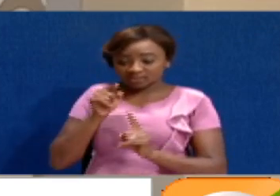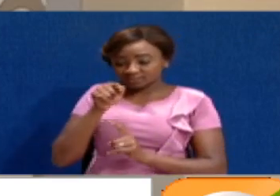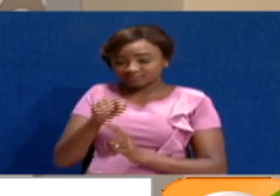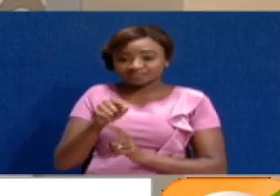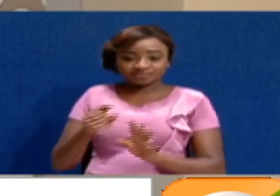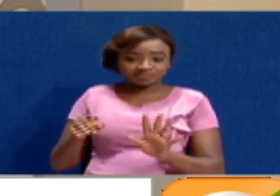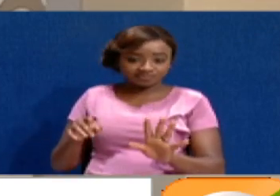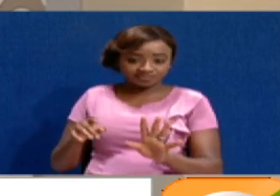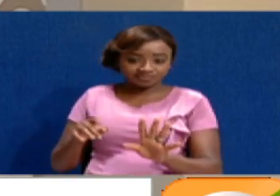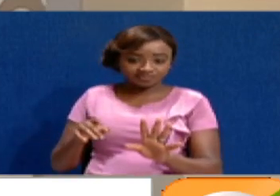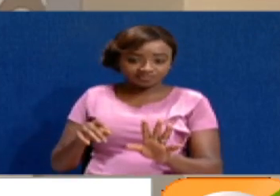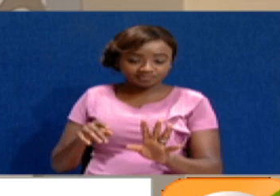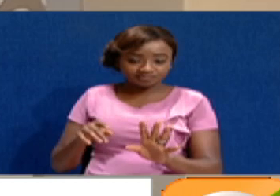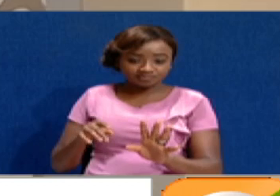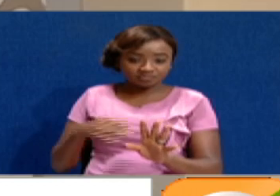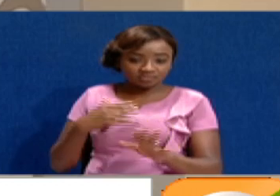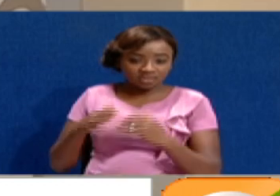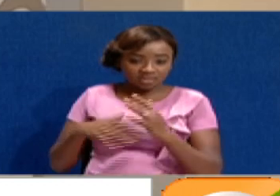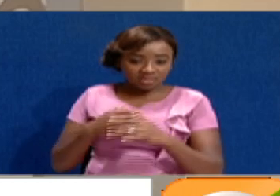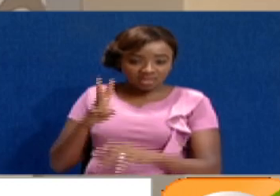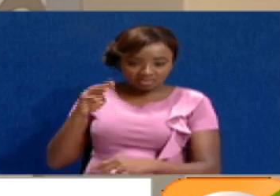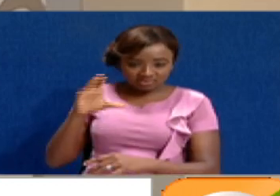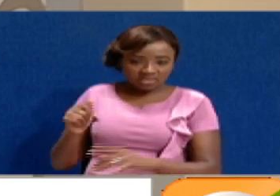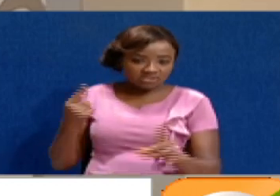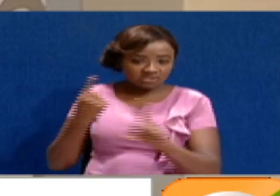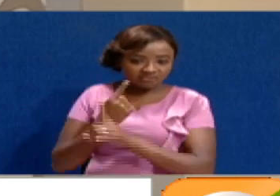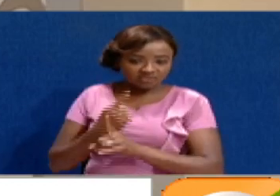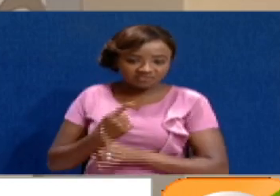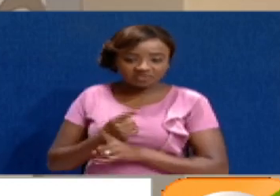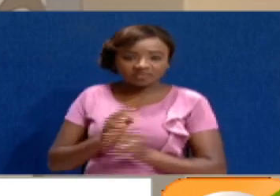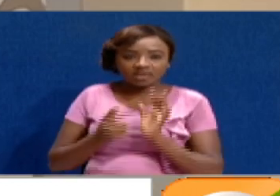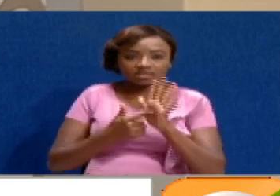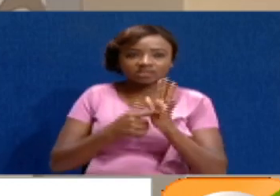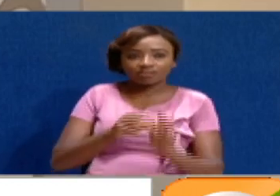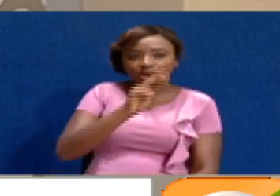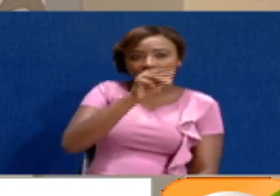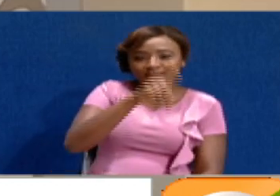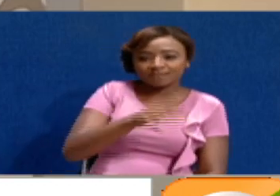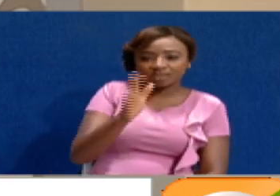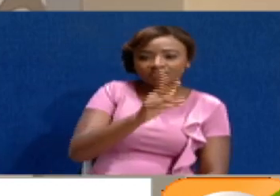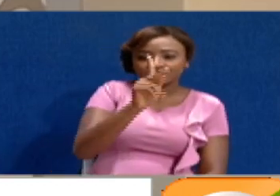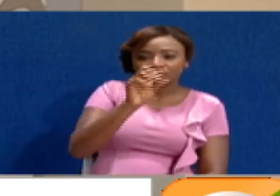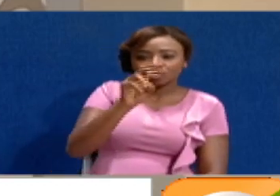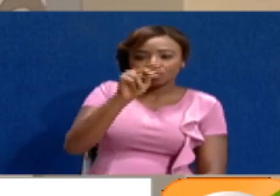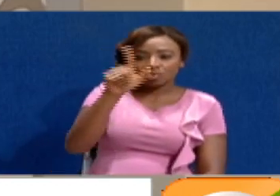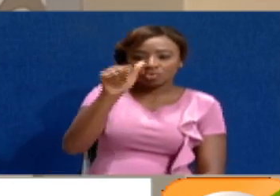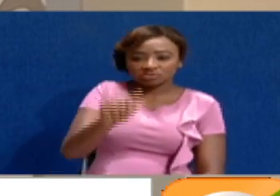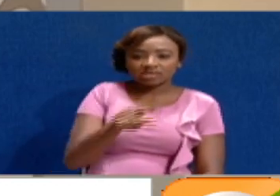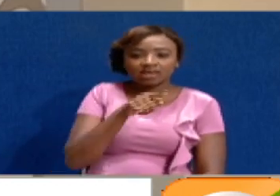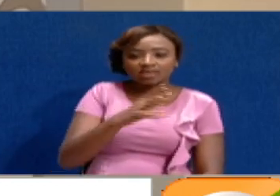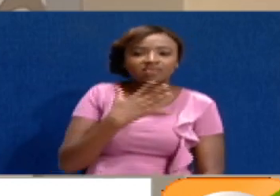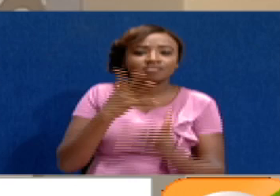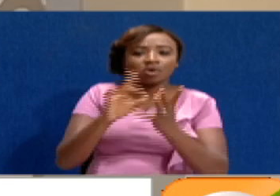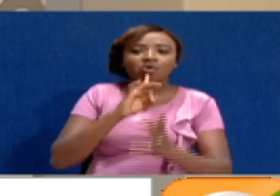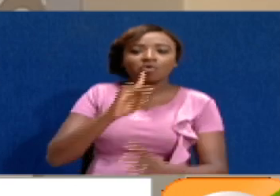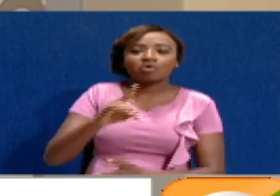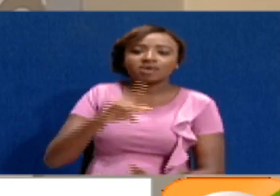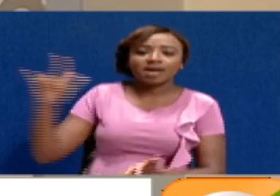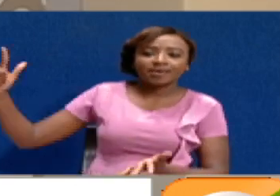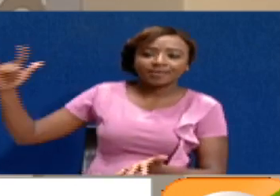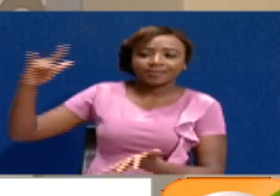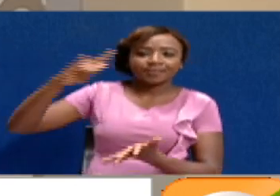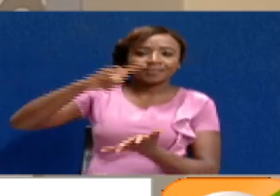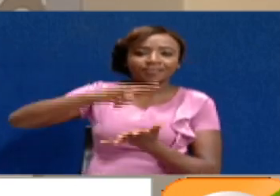legislators walked in our shoes, prompting Kwanza MP Ferdinand Wanyonyi to request a helicopter